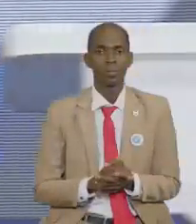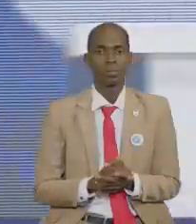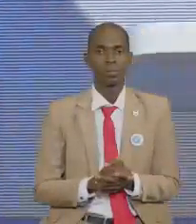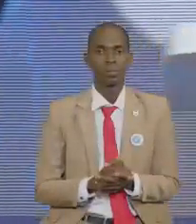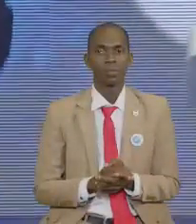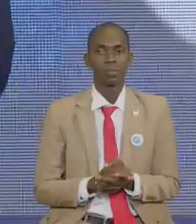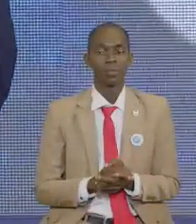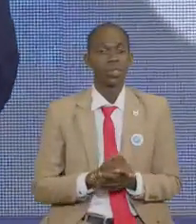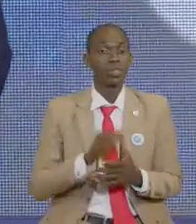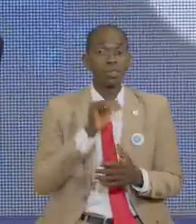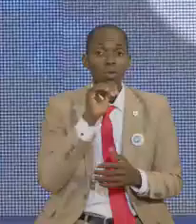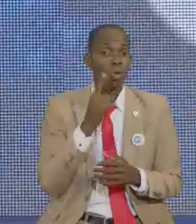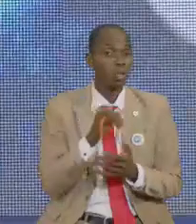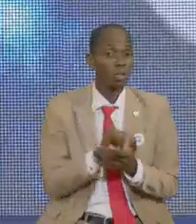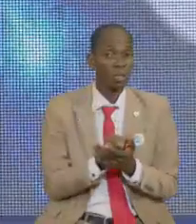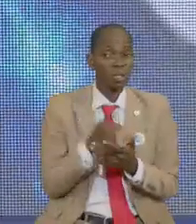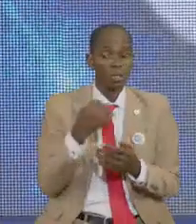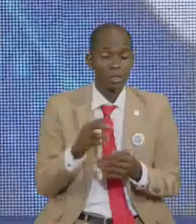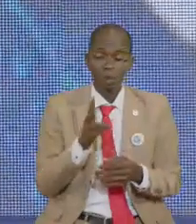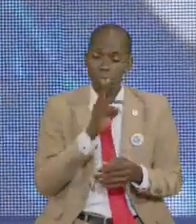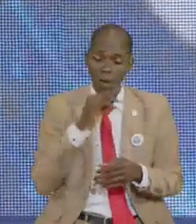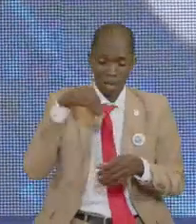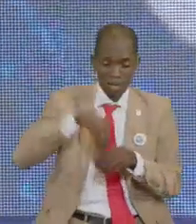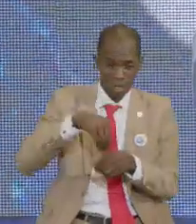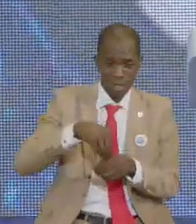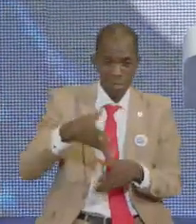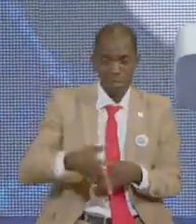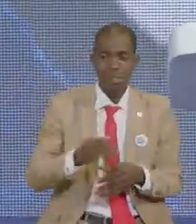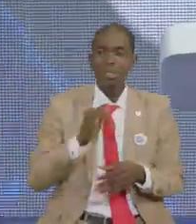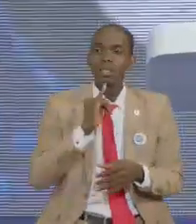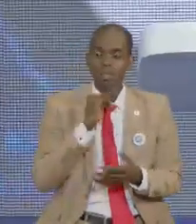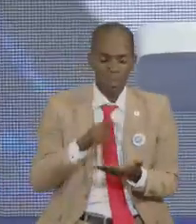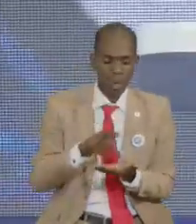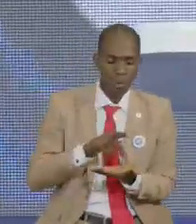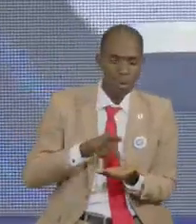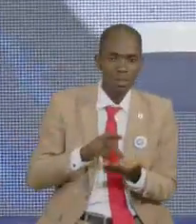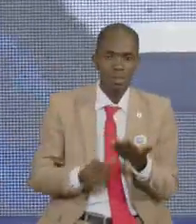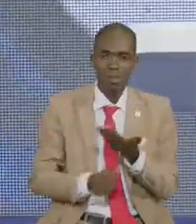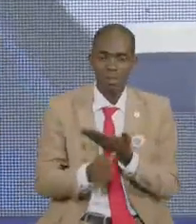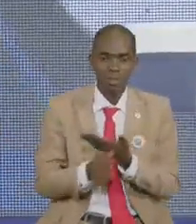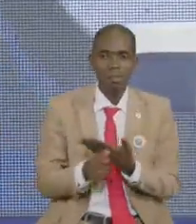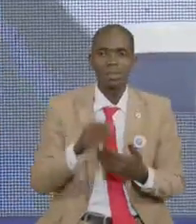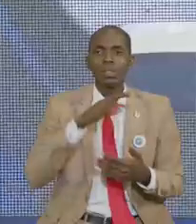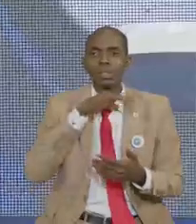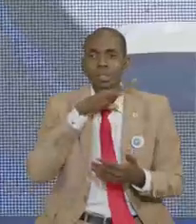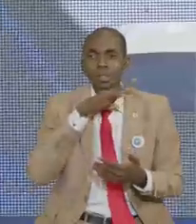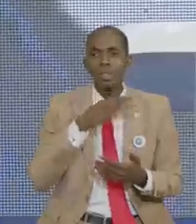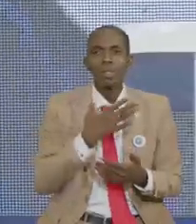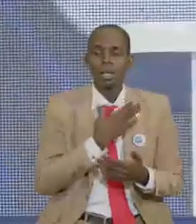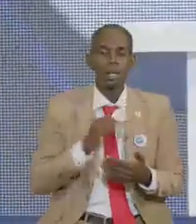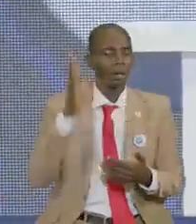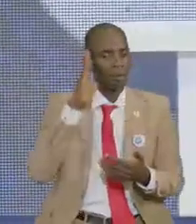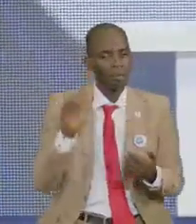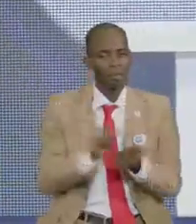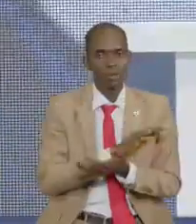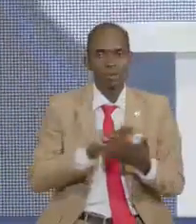Not only that, the water in the well, poisonous, dangerous, dirty, and will destroy your health,